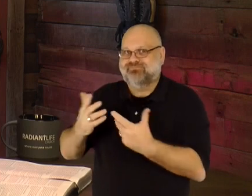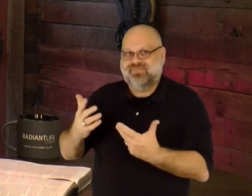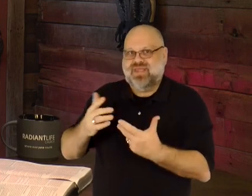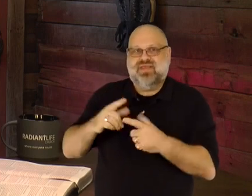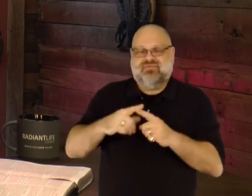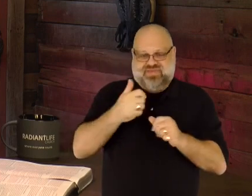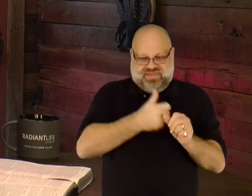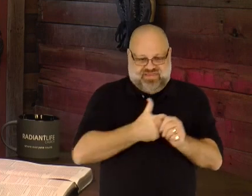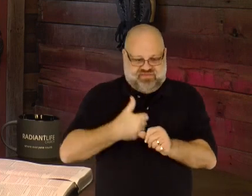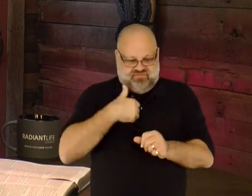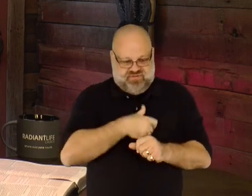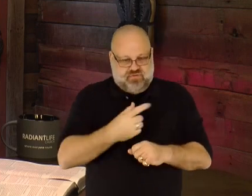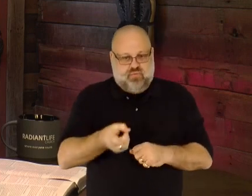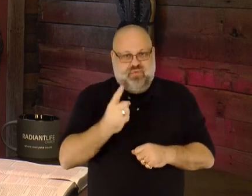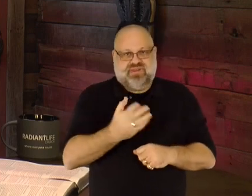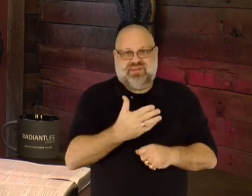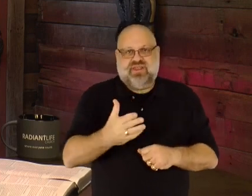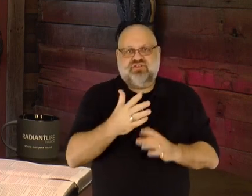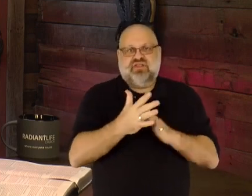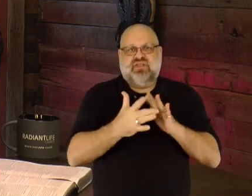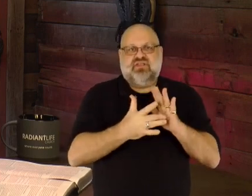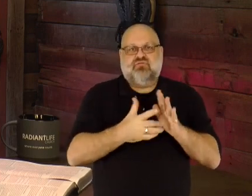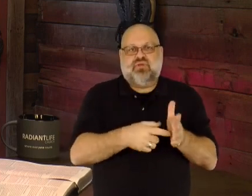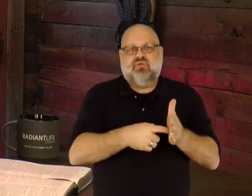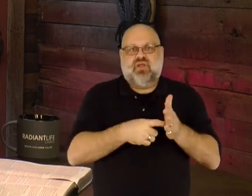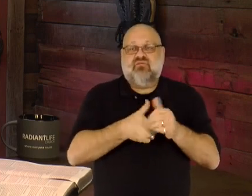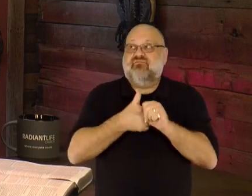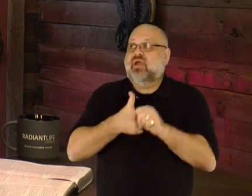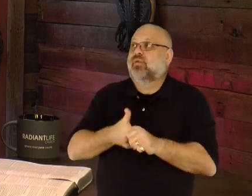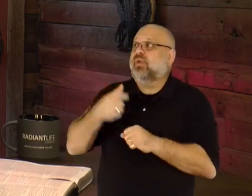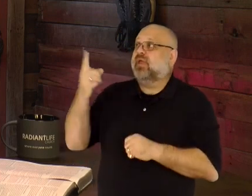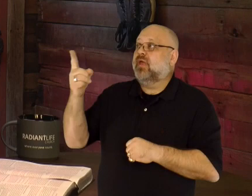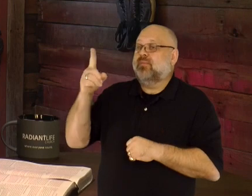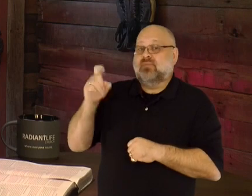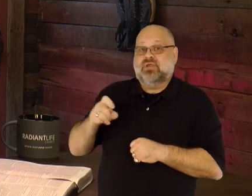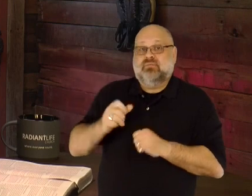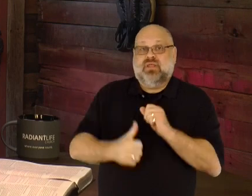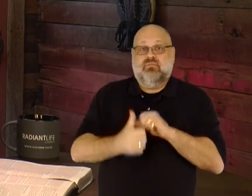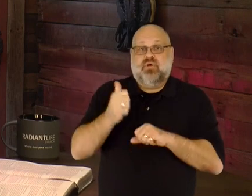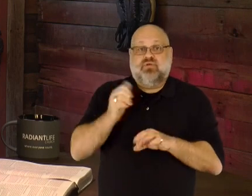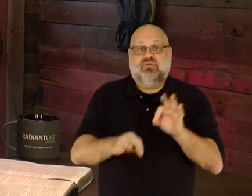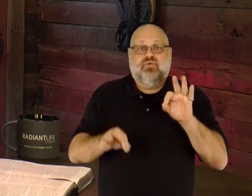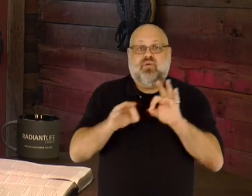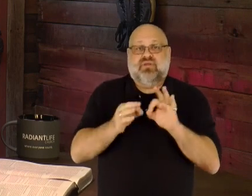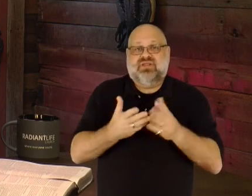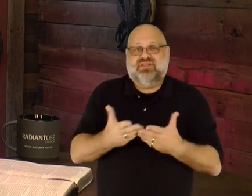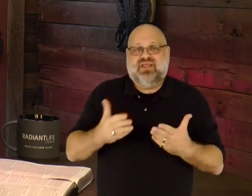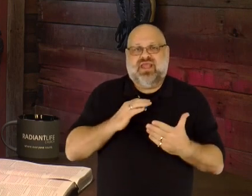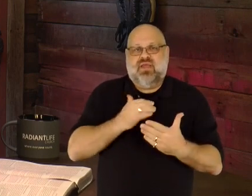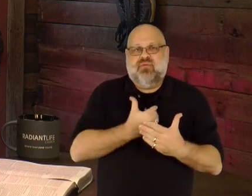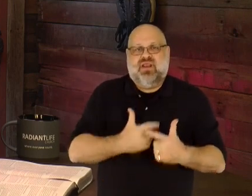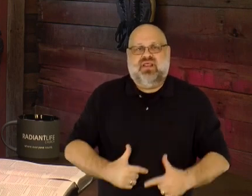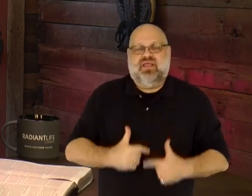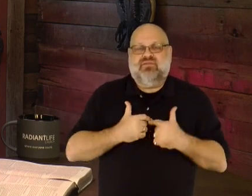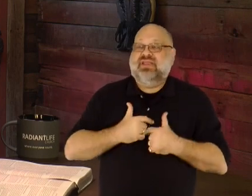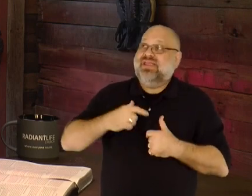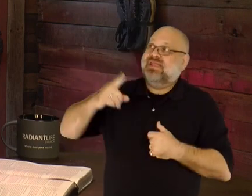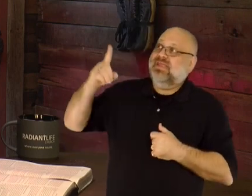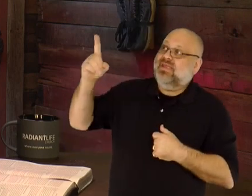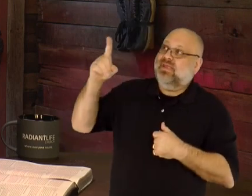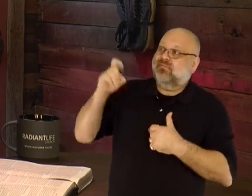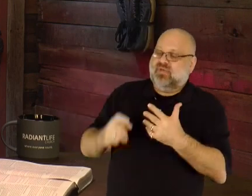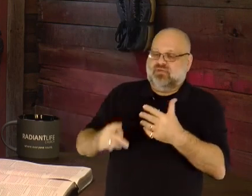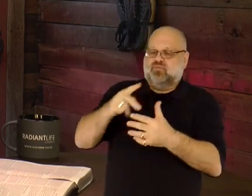Jesus requires is that following him must be the most important thing in our lives. He must